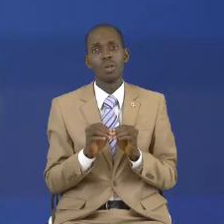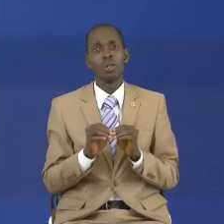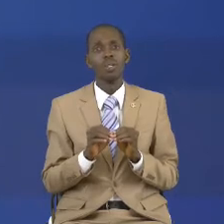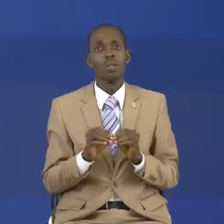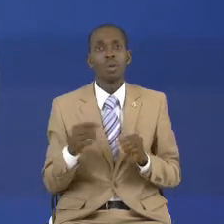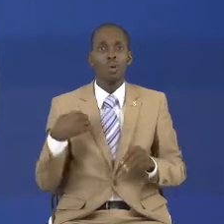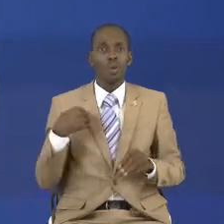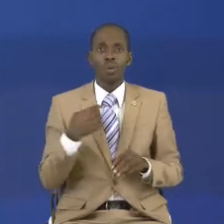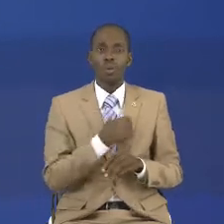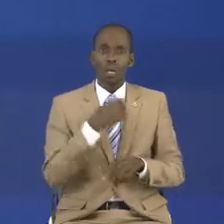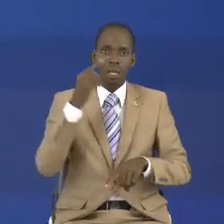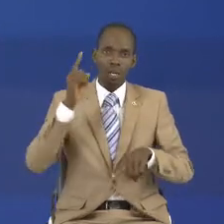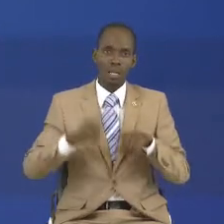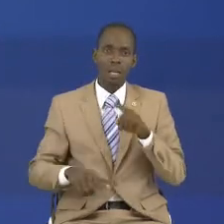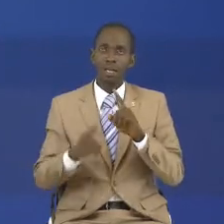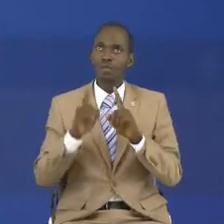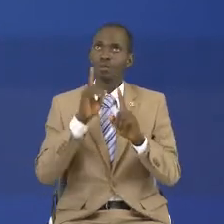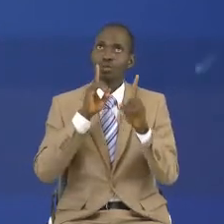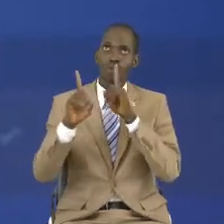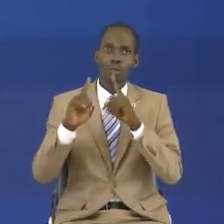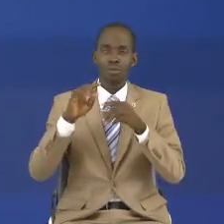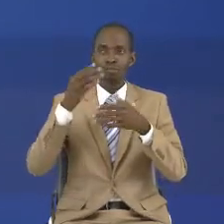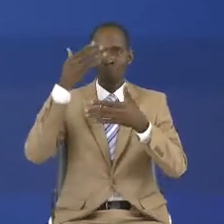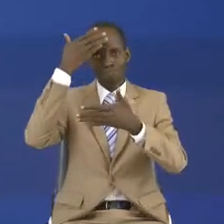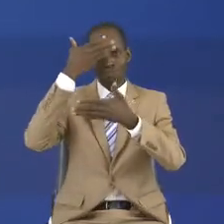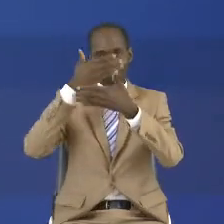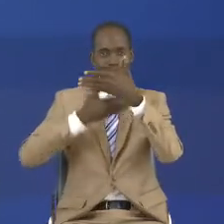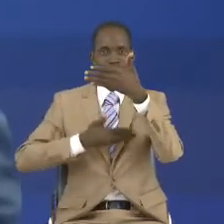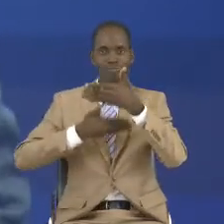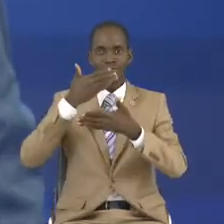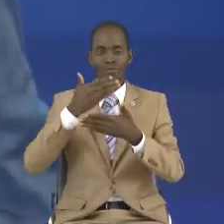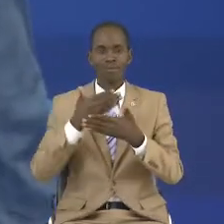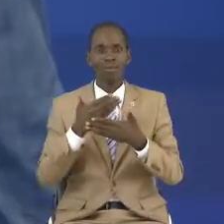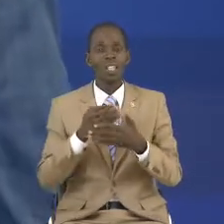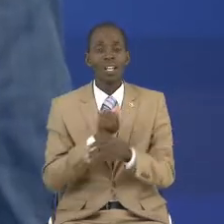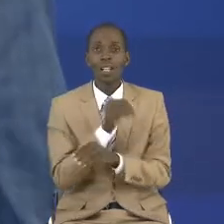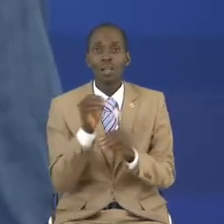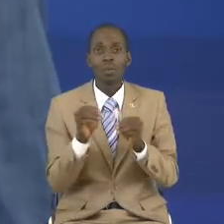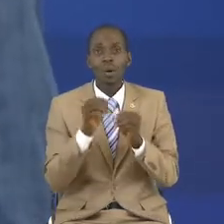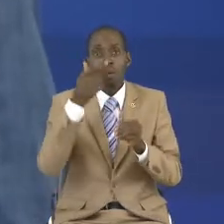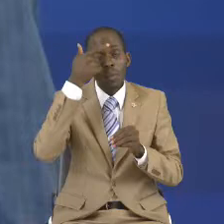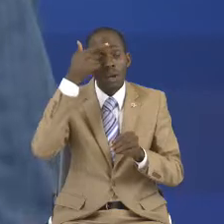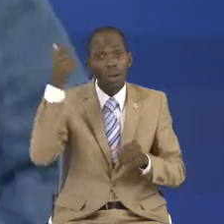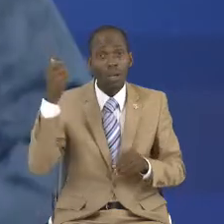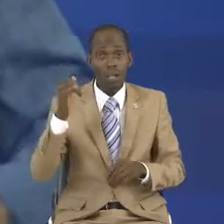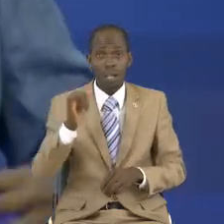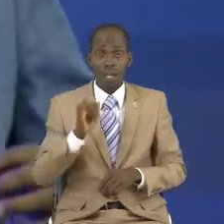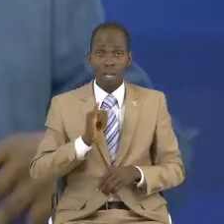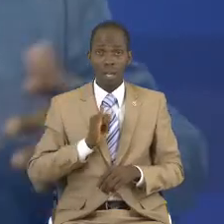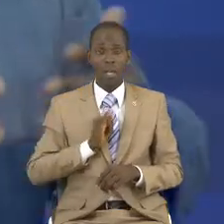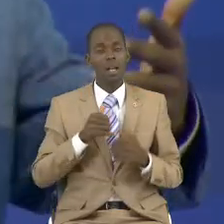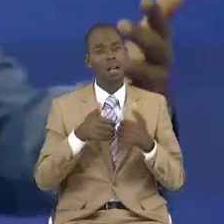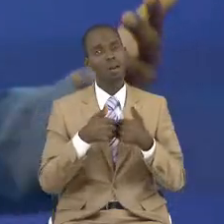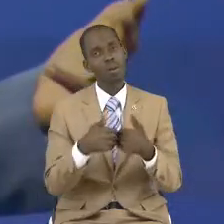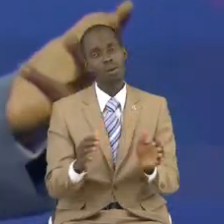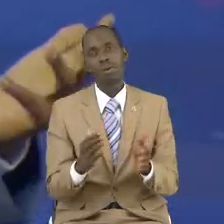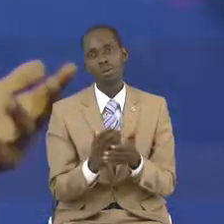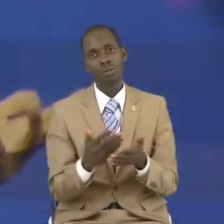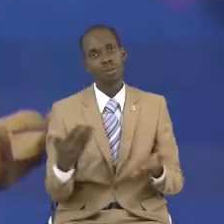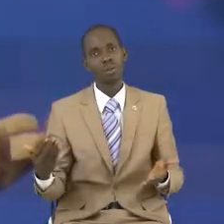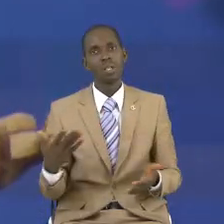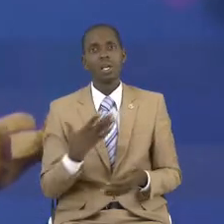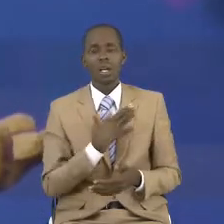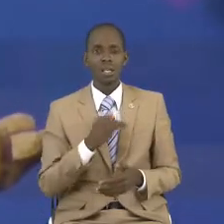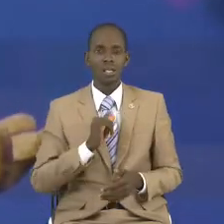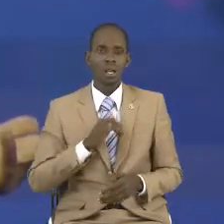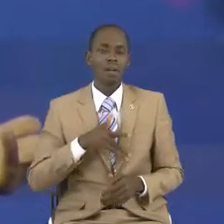talk i eat your eye anymore because i love something and i feel